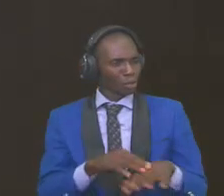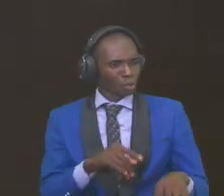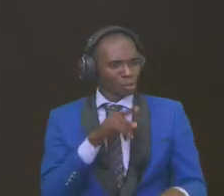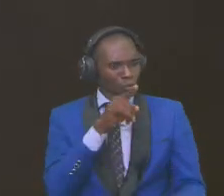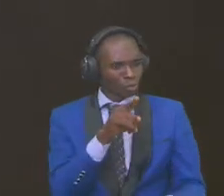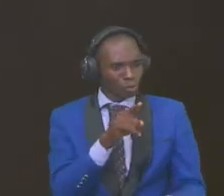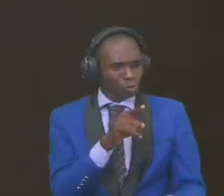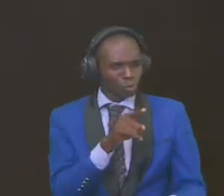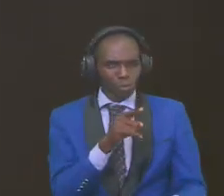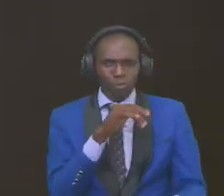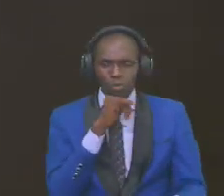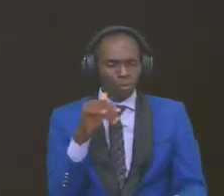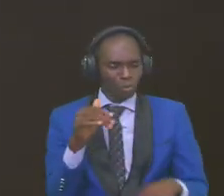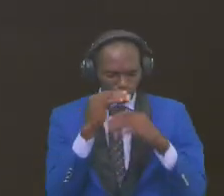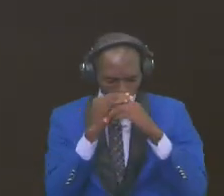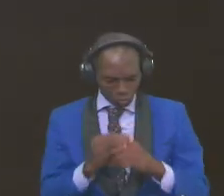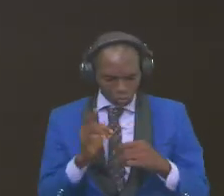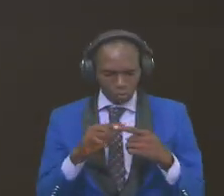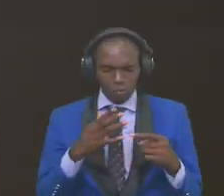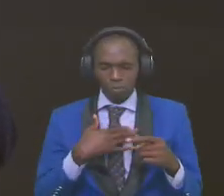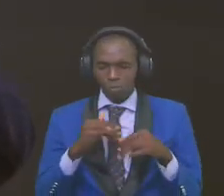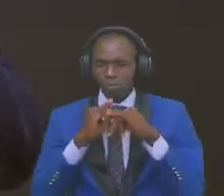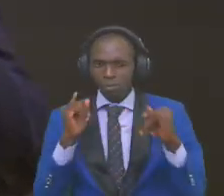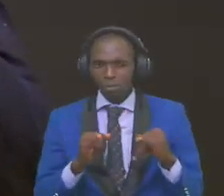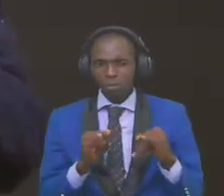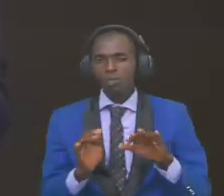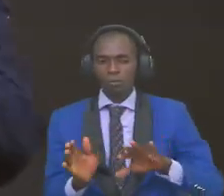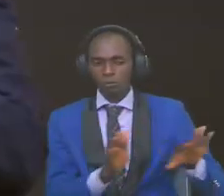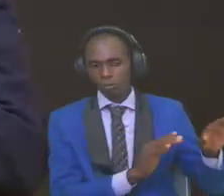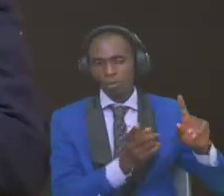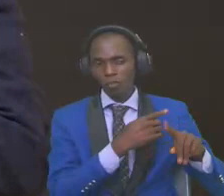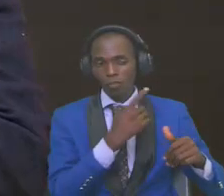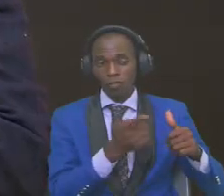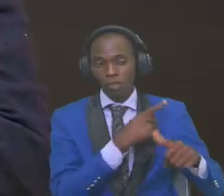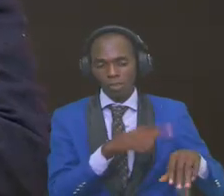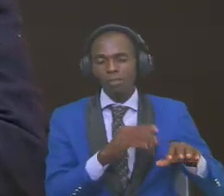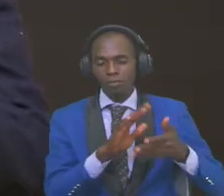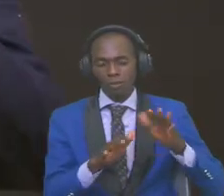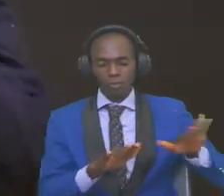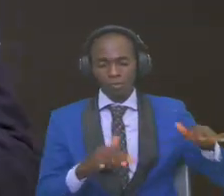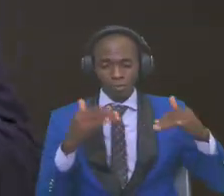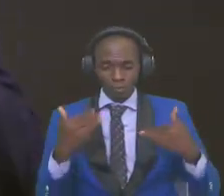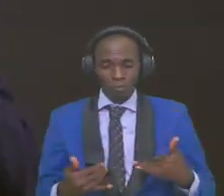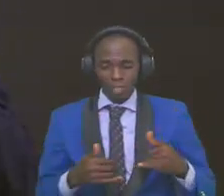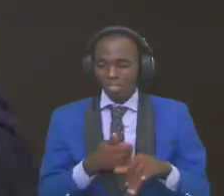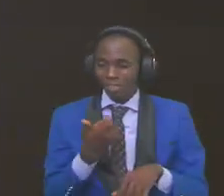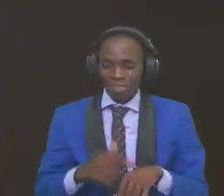down to my idol? Now I give you another chance. If at any time you hear the sound of